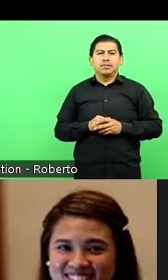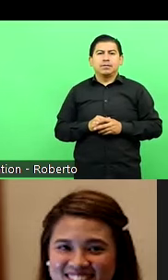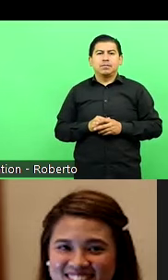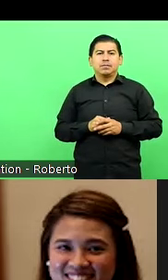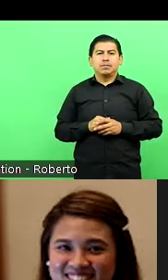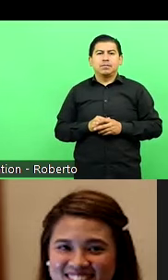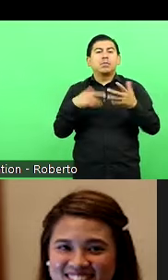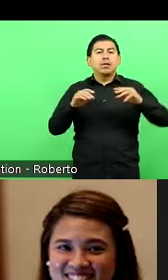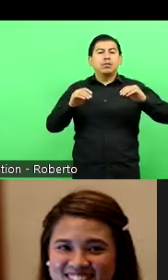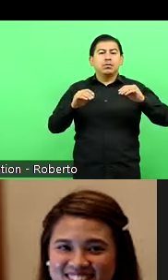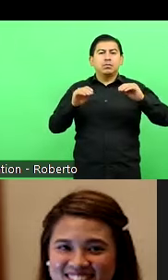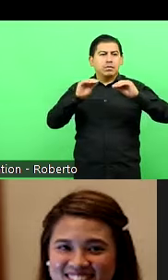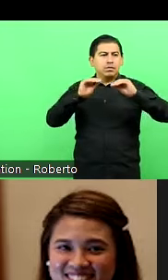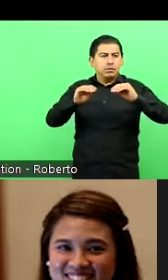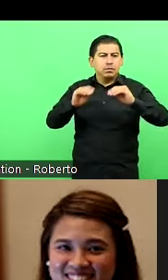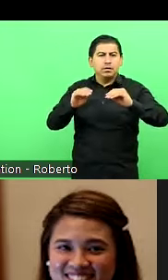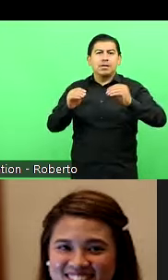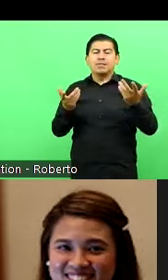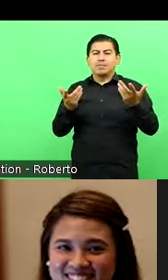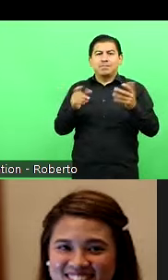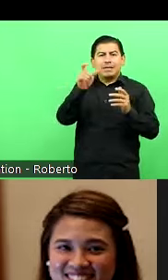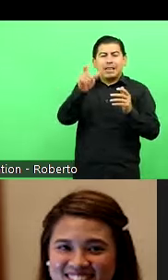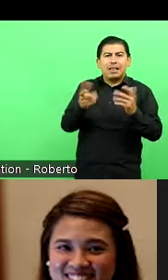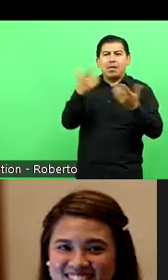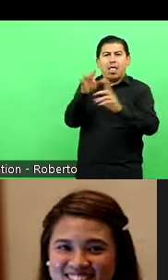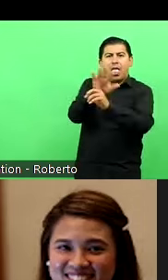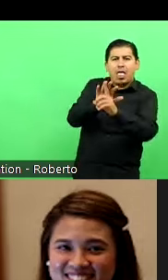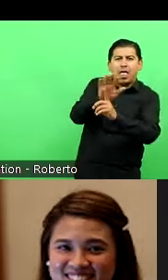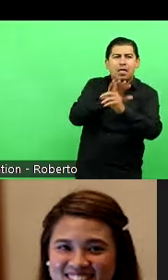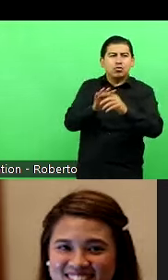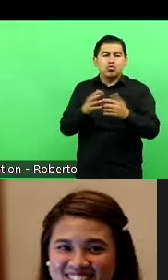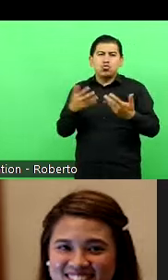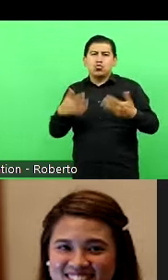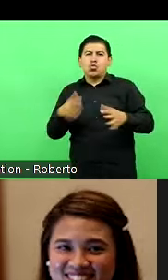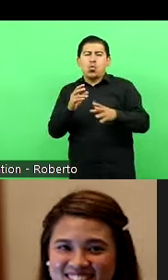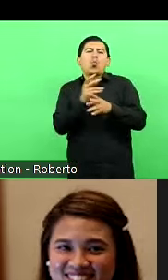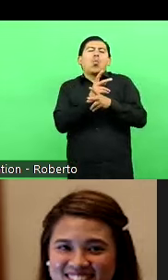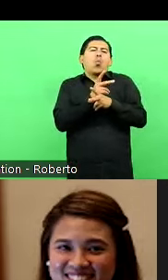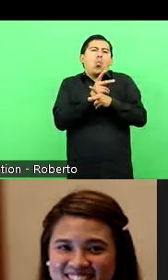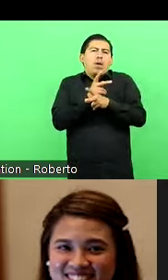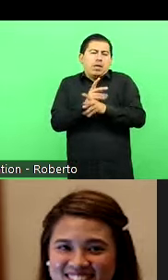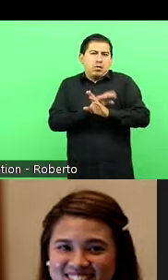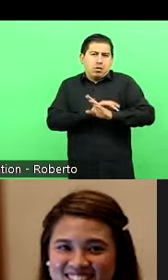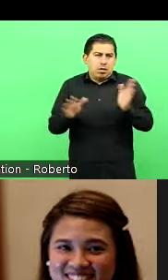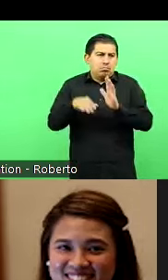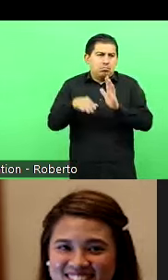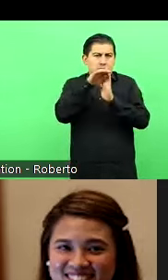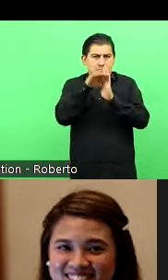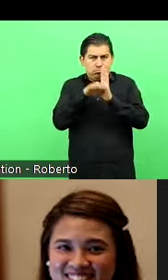violence during disasters or in a post-disaster setting. We have also determined